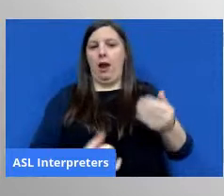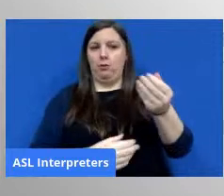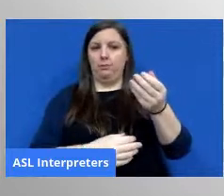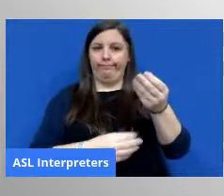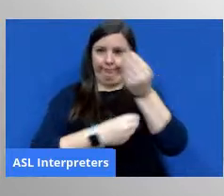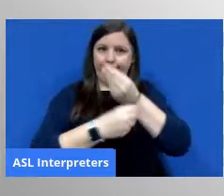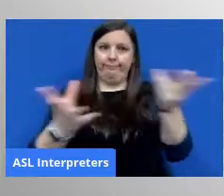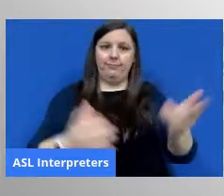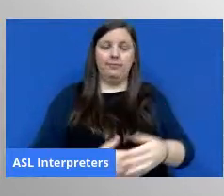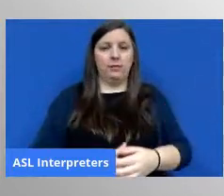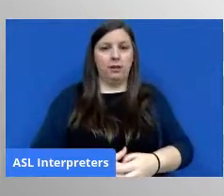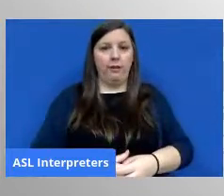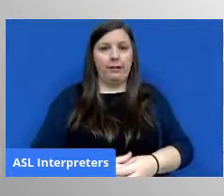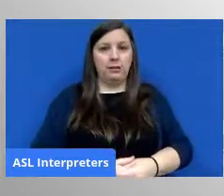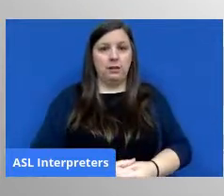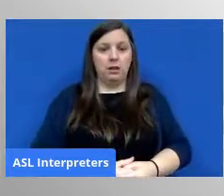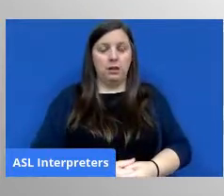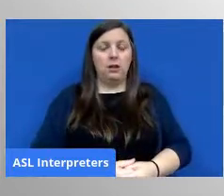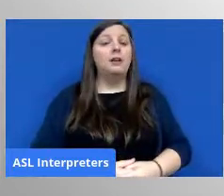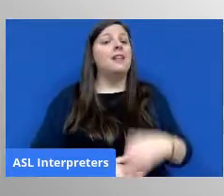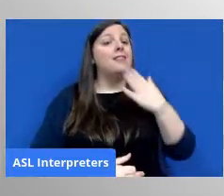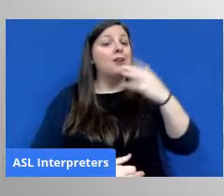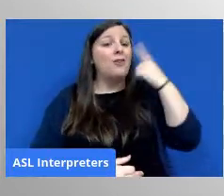Thank you, Ms. Davis, for that explanation.